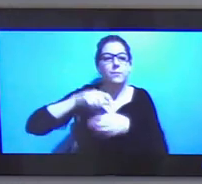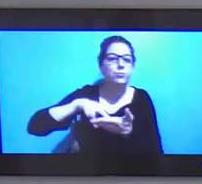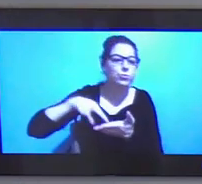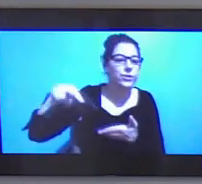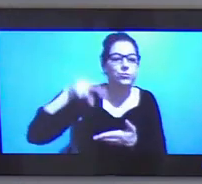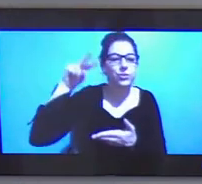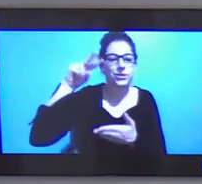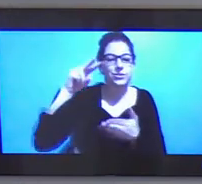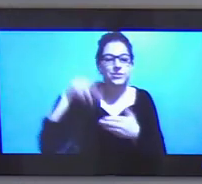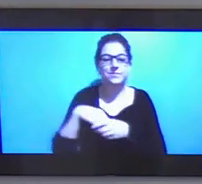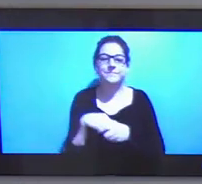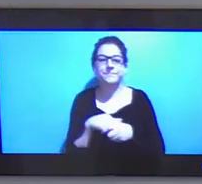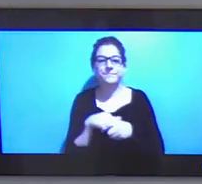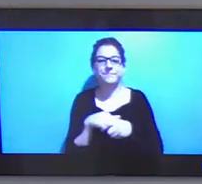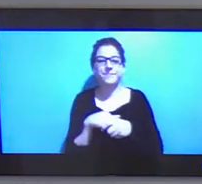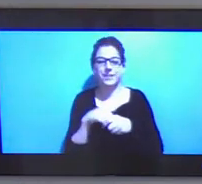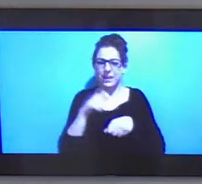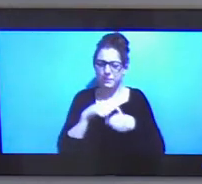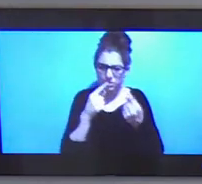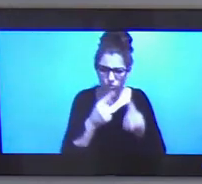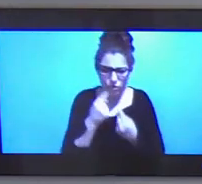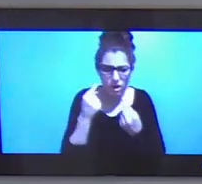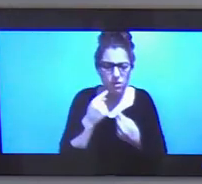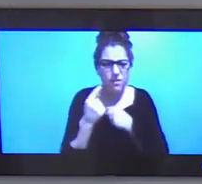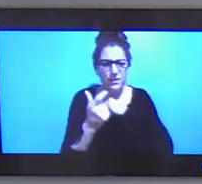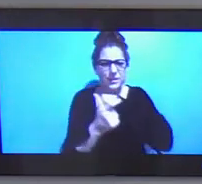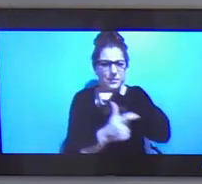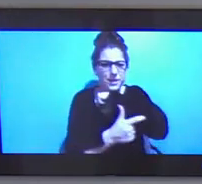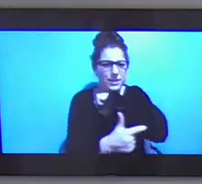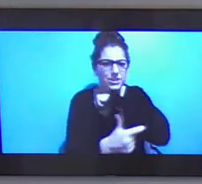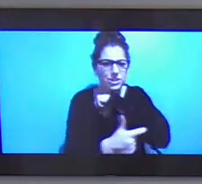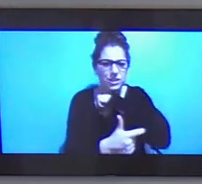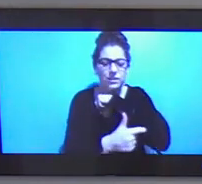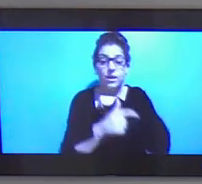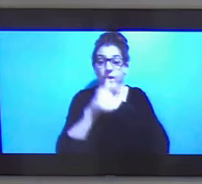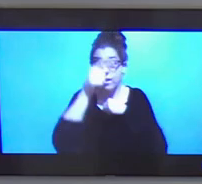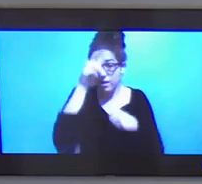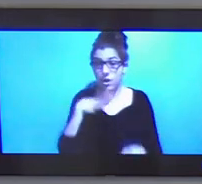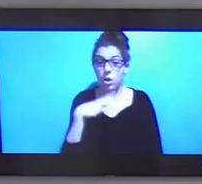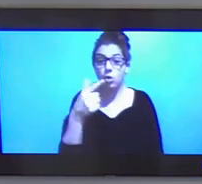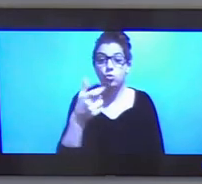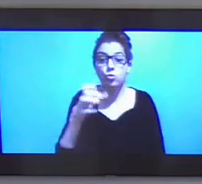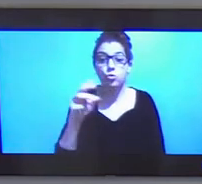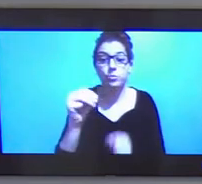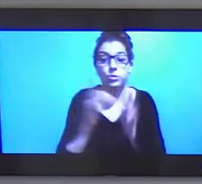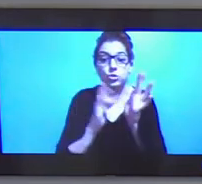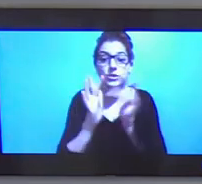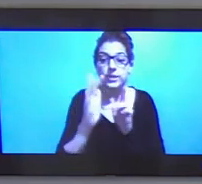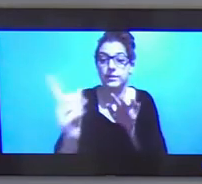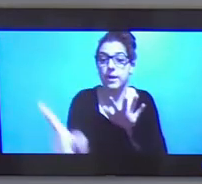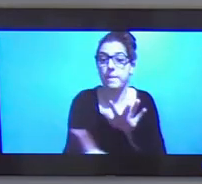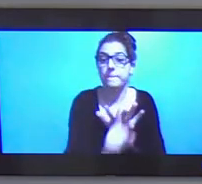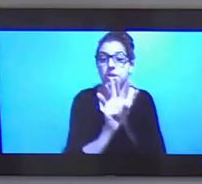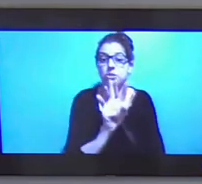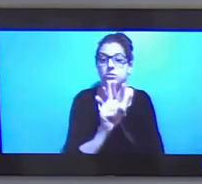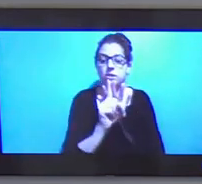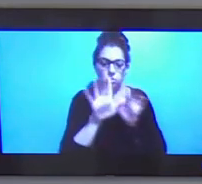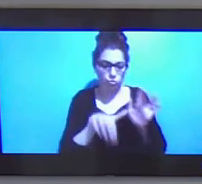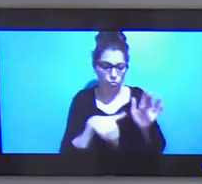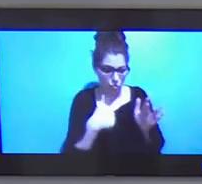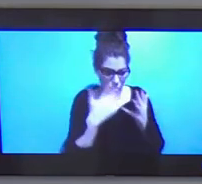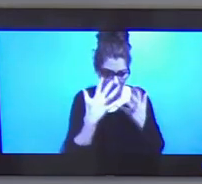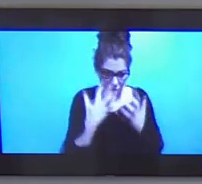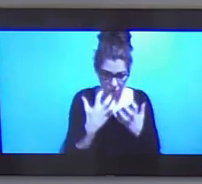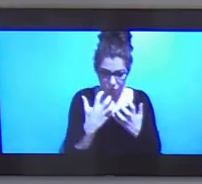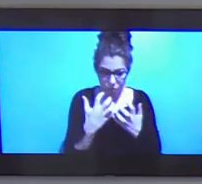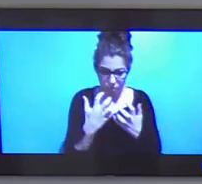It's right at the time of struggle and temptation that the groom Jesus appears. In a dark night of the soul, that's when Jesus